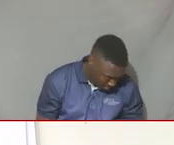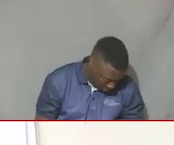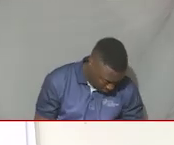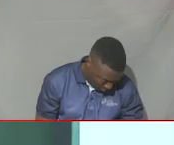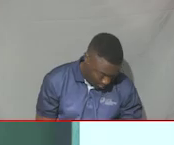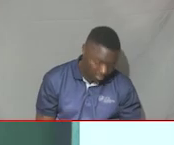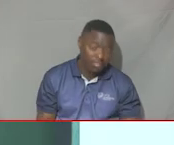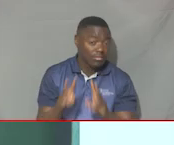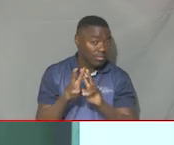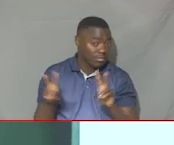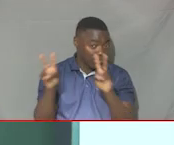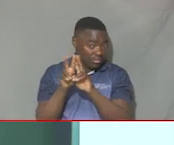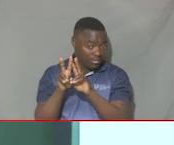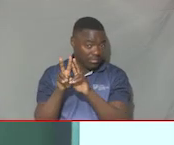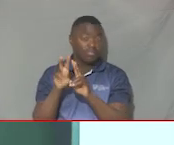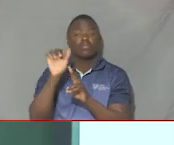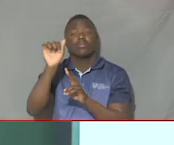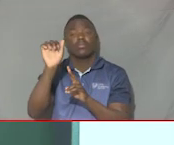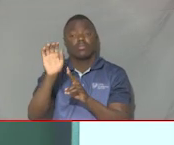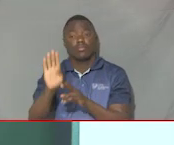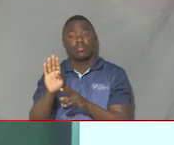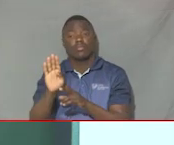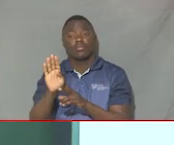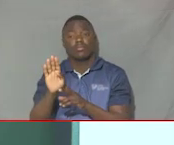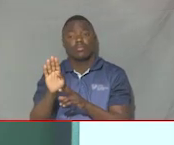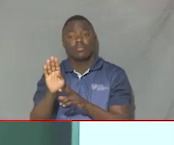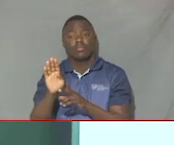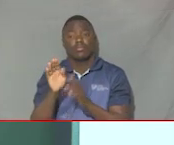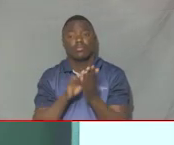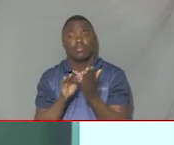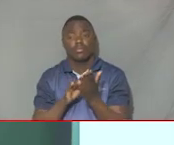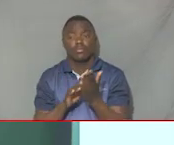Work out the values of A and B of the regression line.